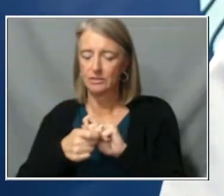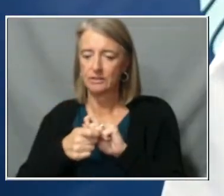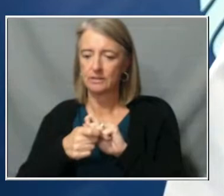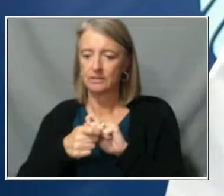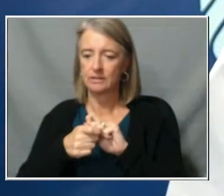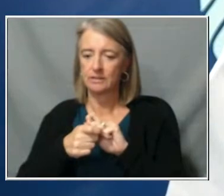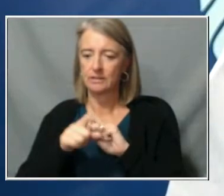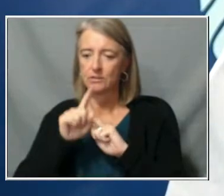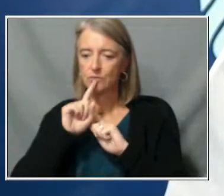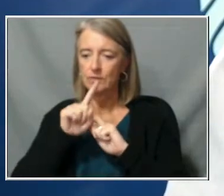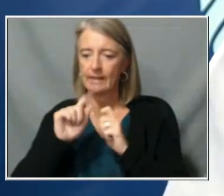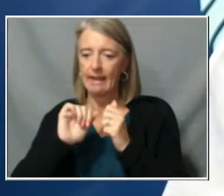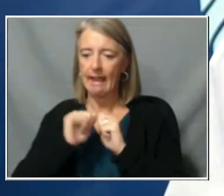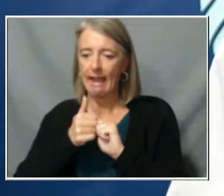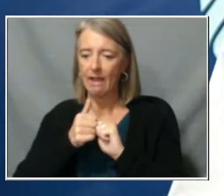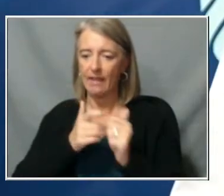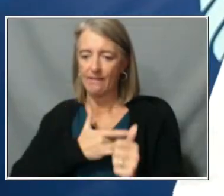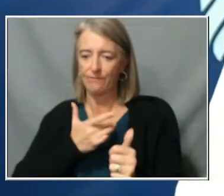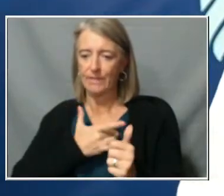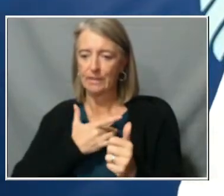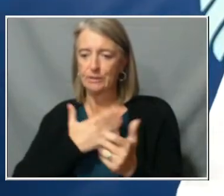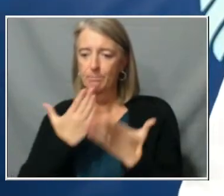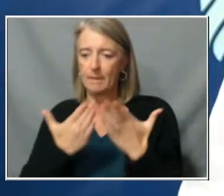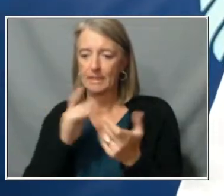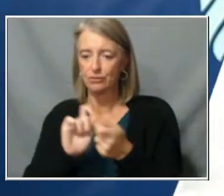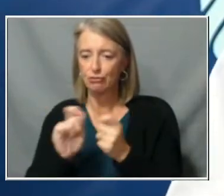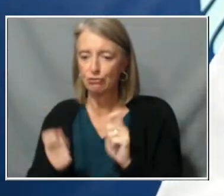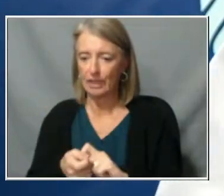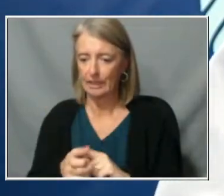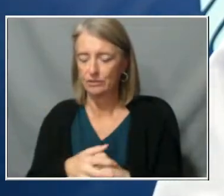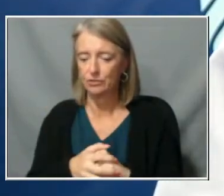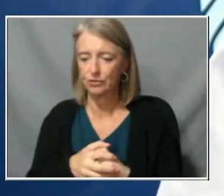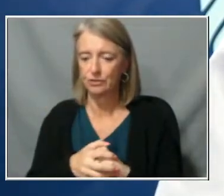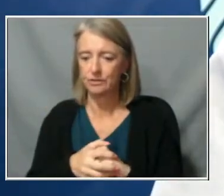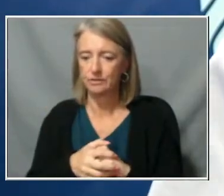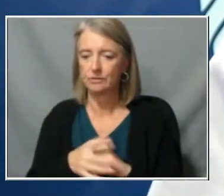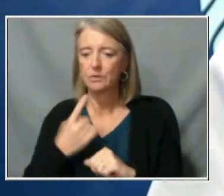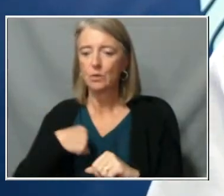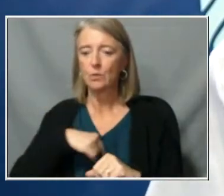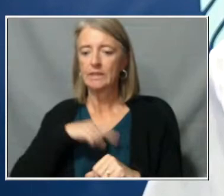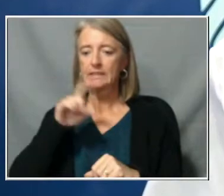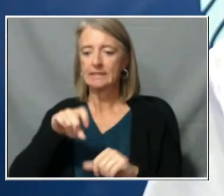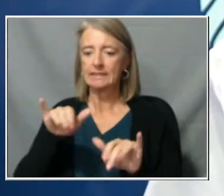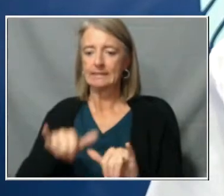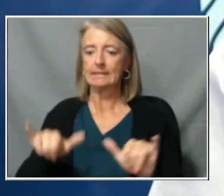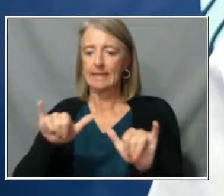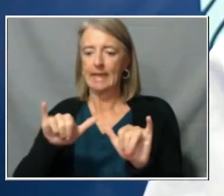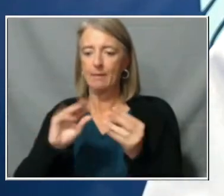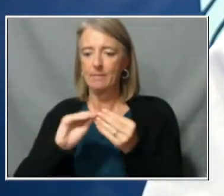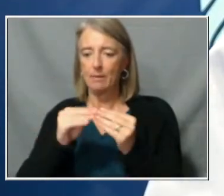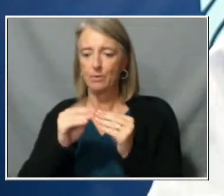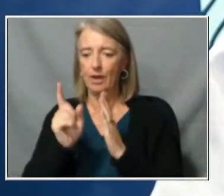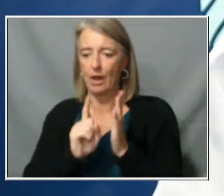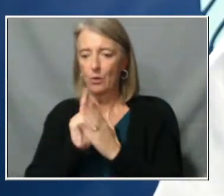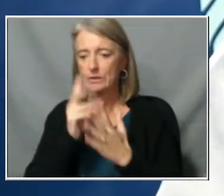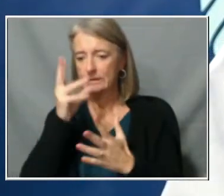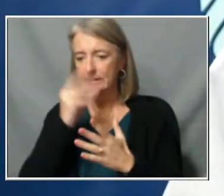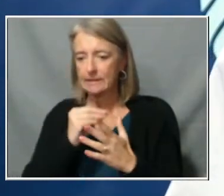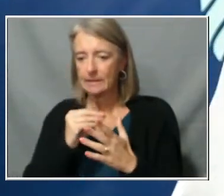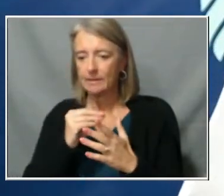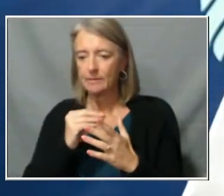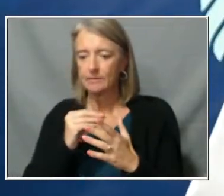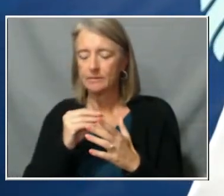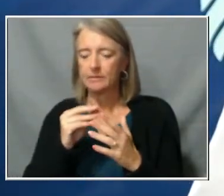that may be can change. Interesting. And so yes, we still need really the same amount of sleep. Many people will get